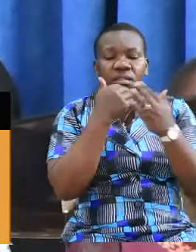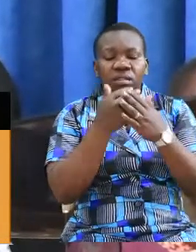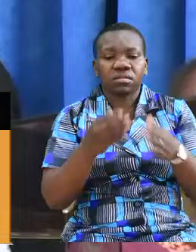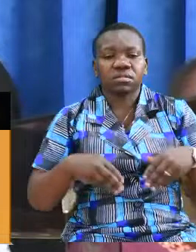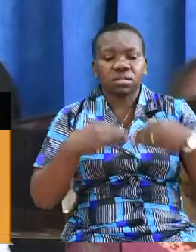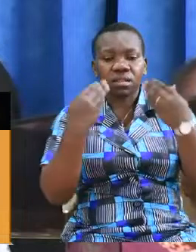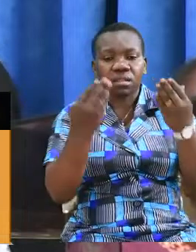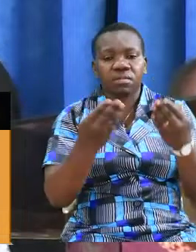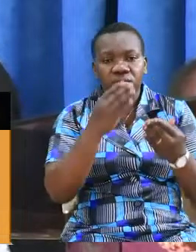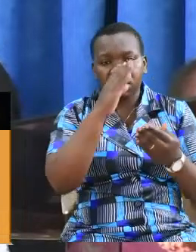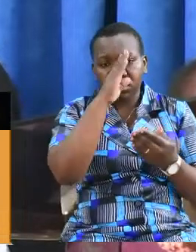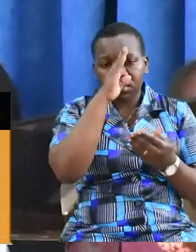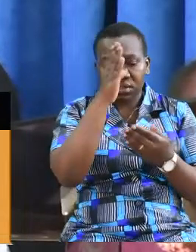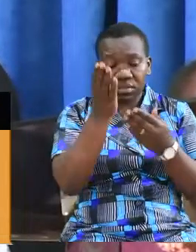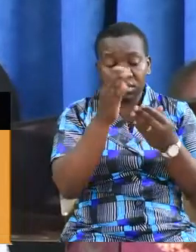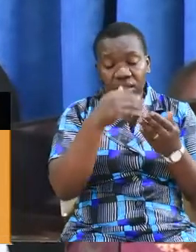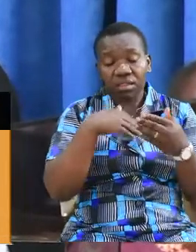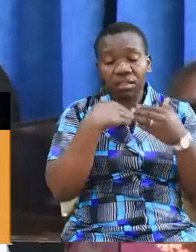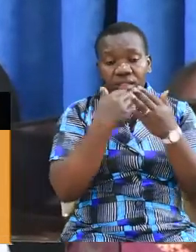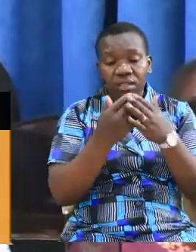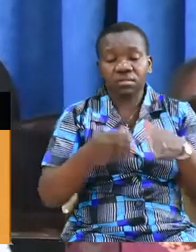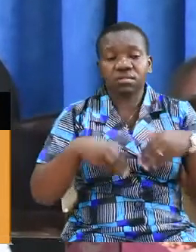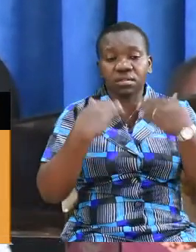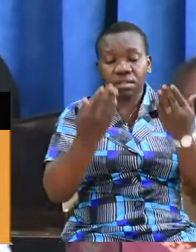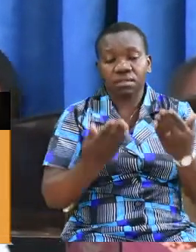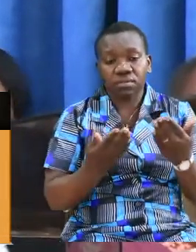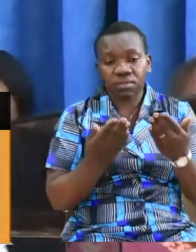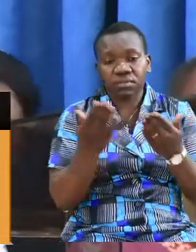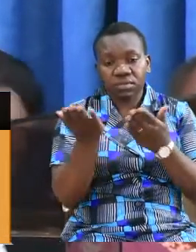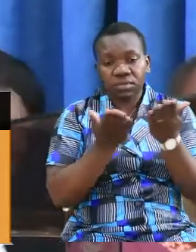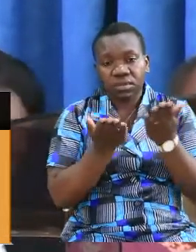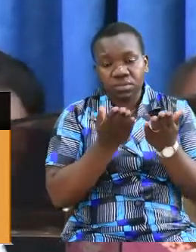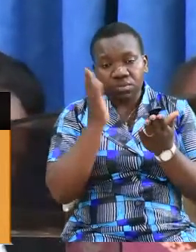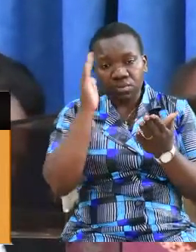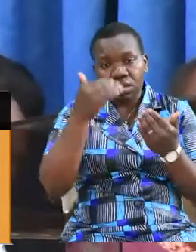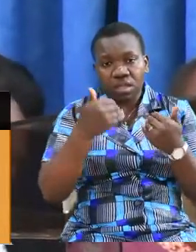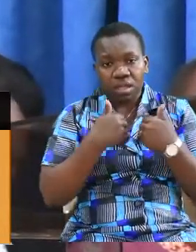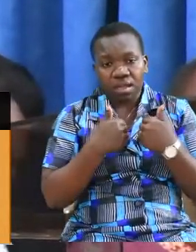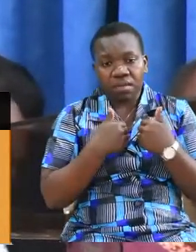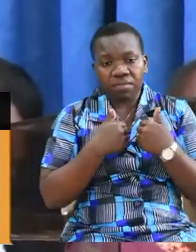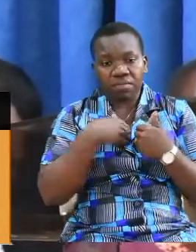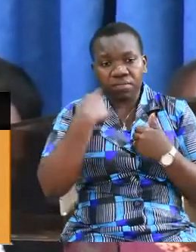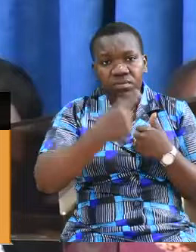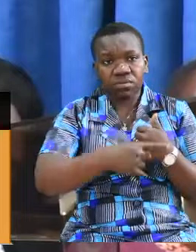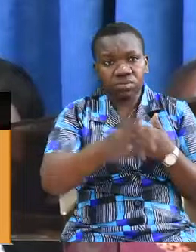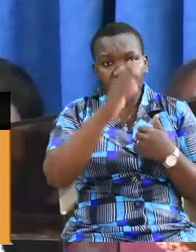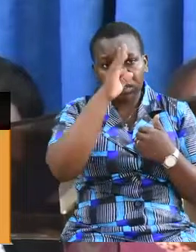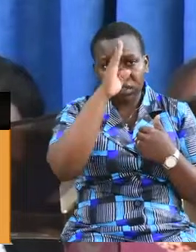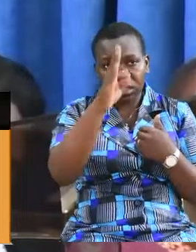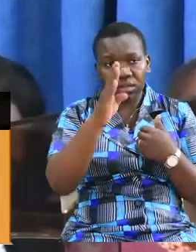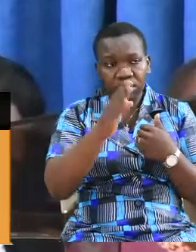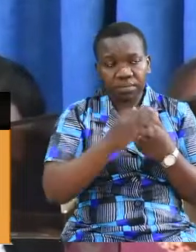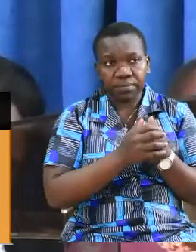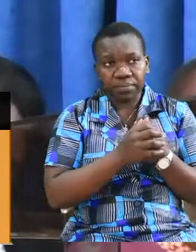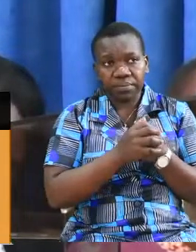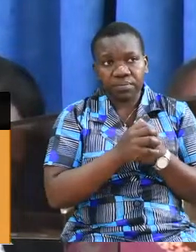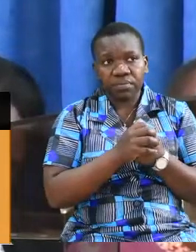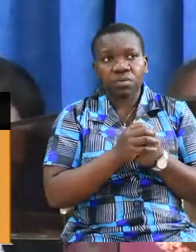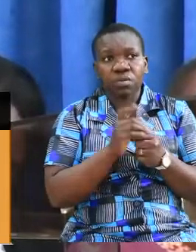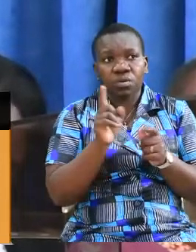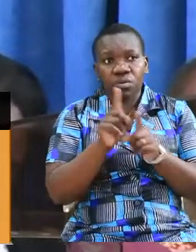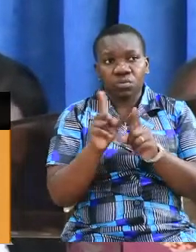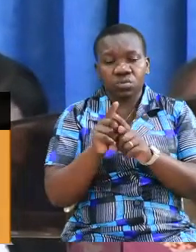be observed on 2nd of April. It will be on a Sunday, and we are requested